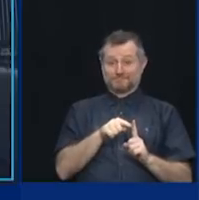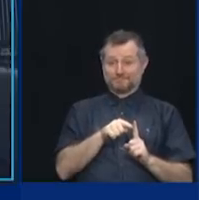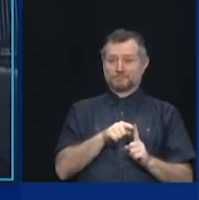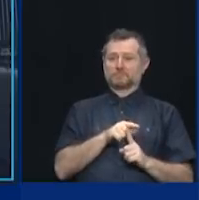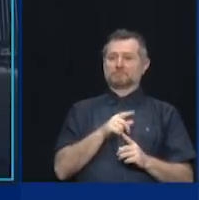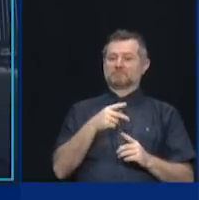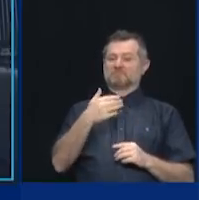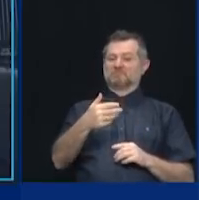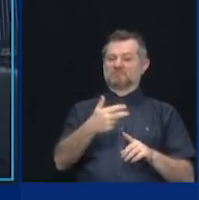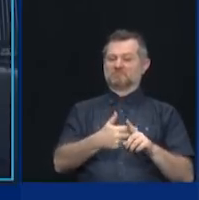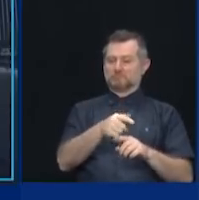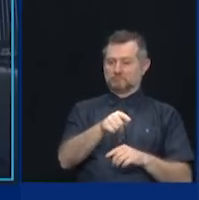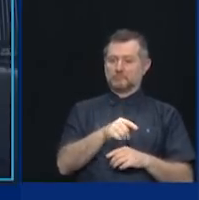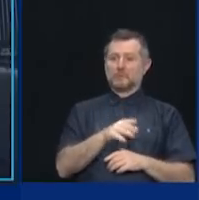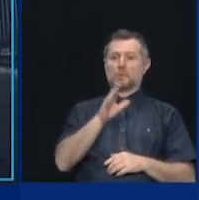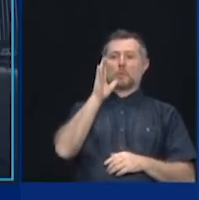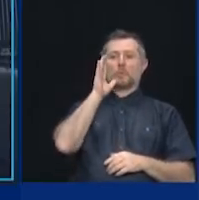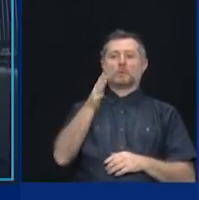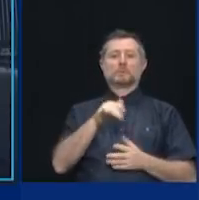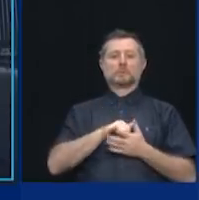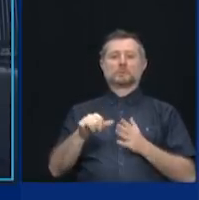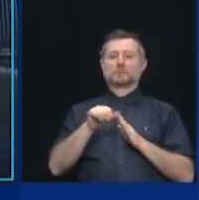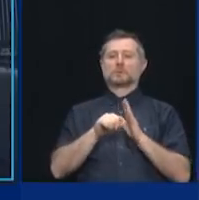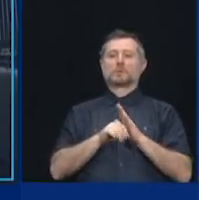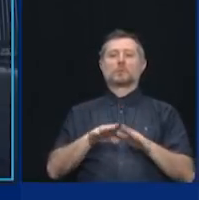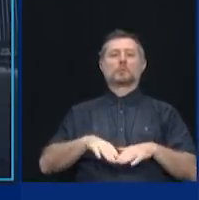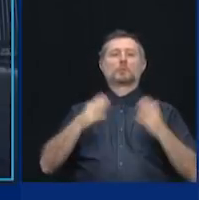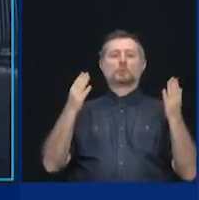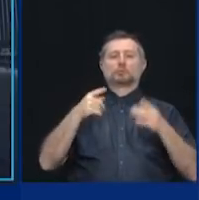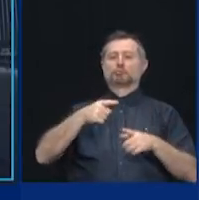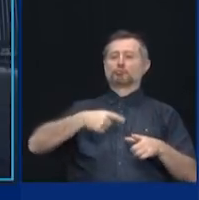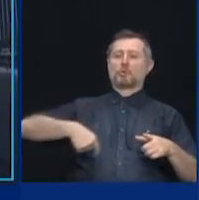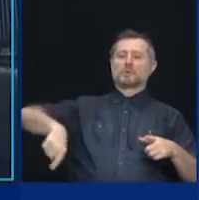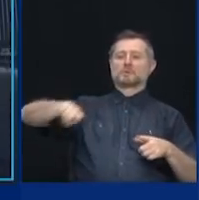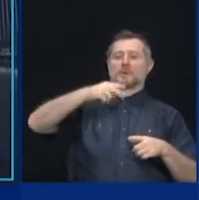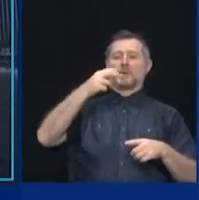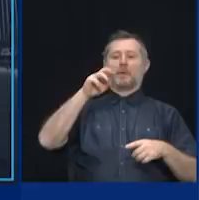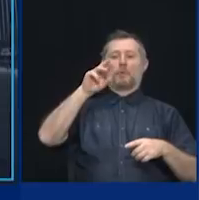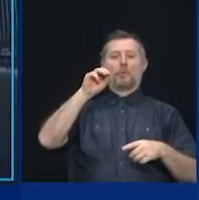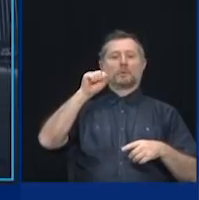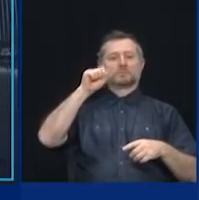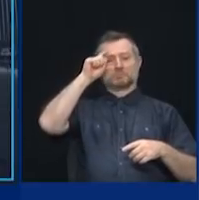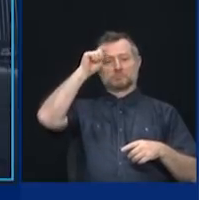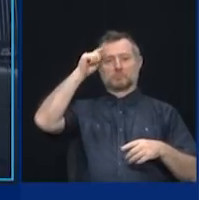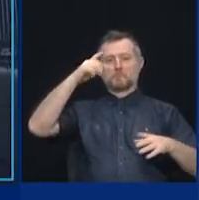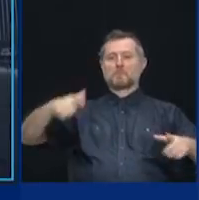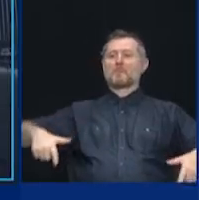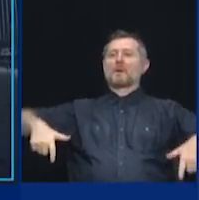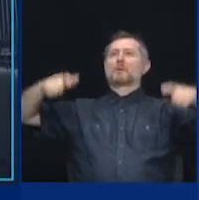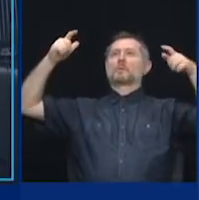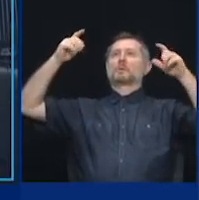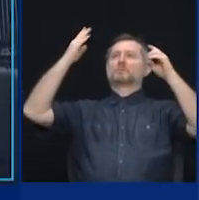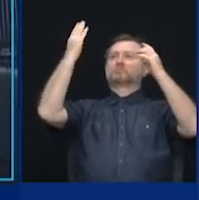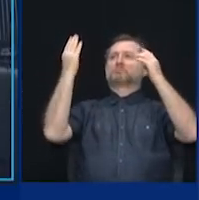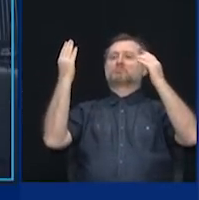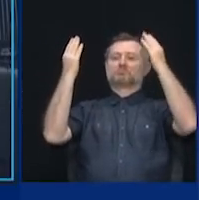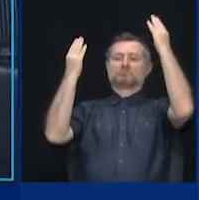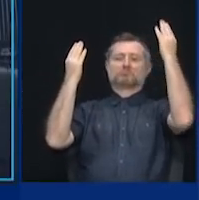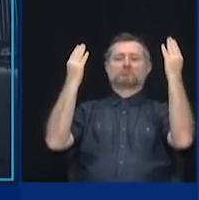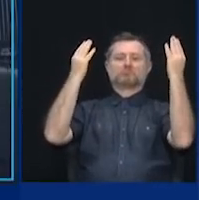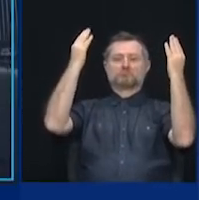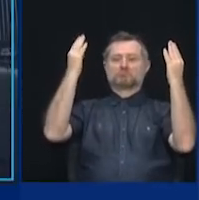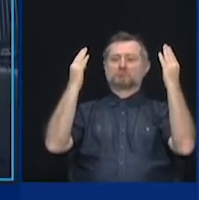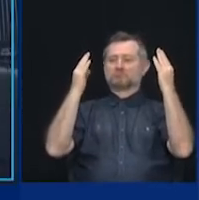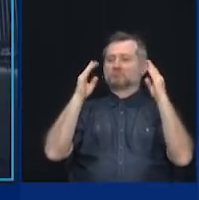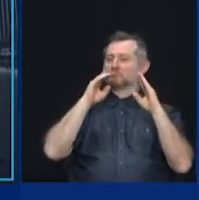the Circle of Heroes Monument to essential workers. I'm going to call it the Circle